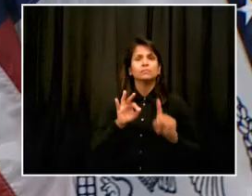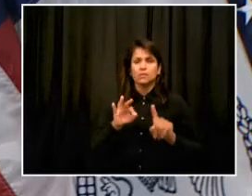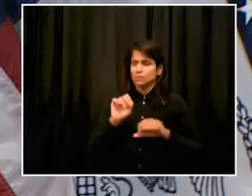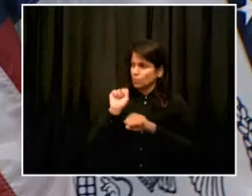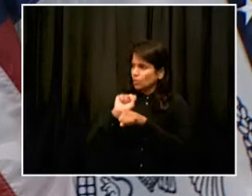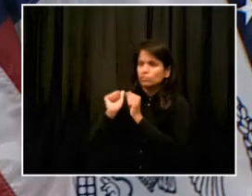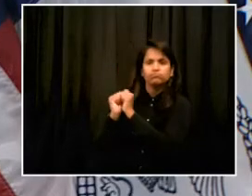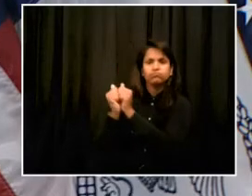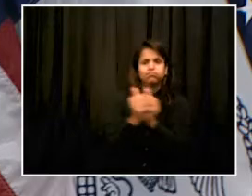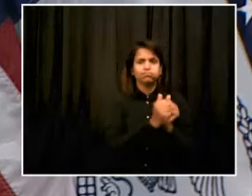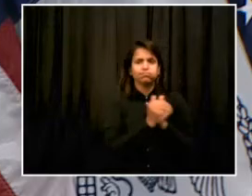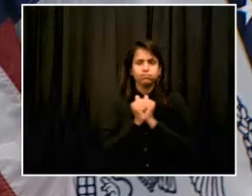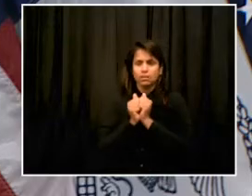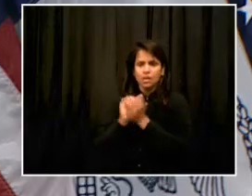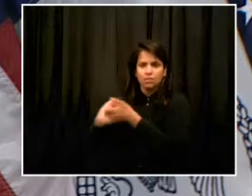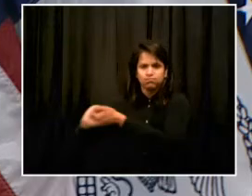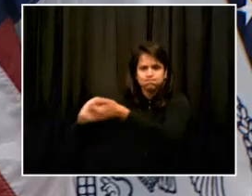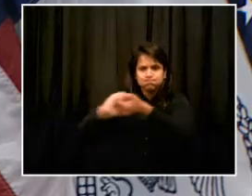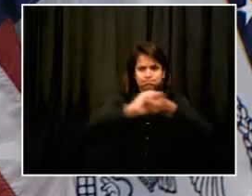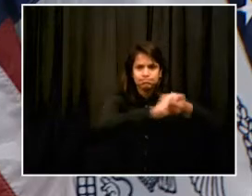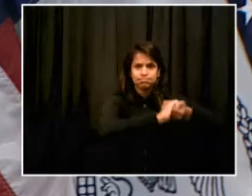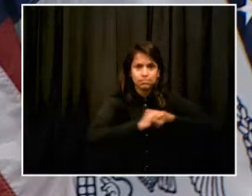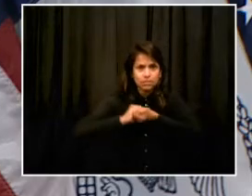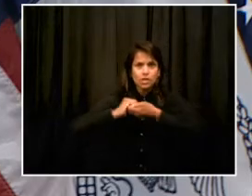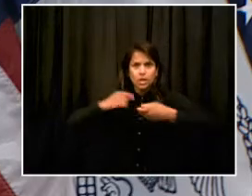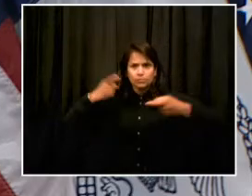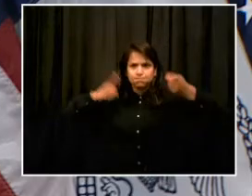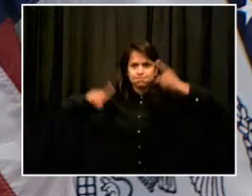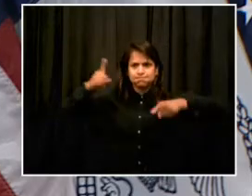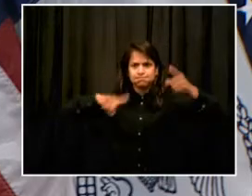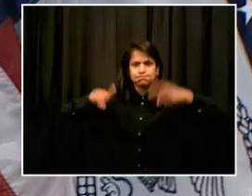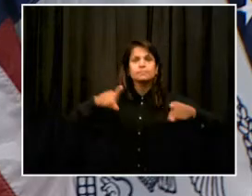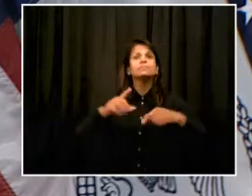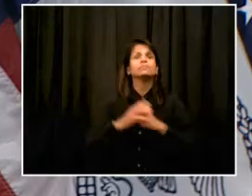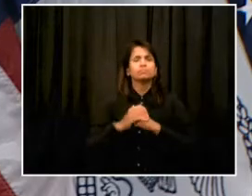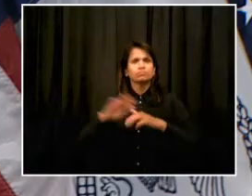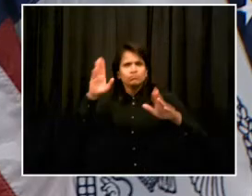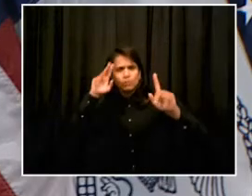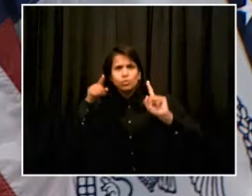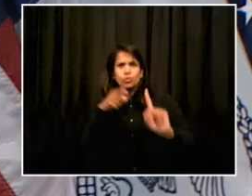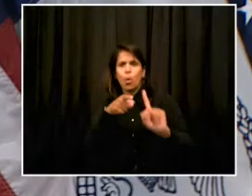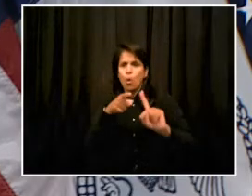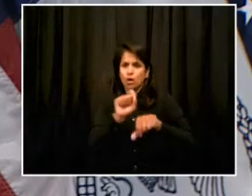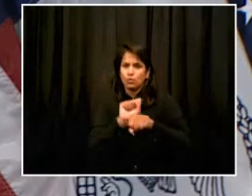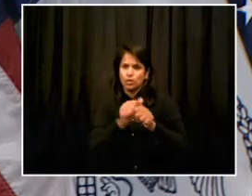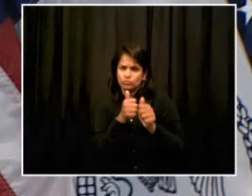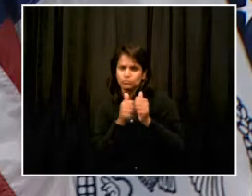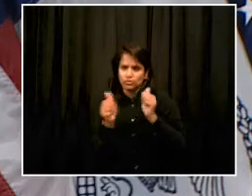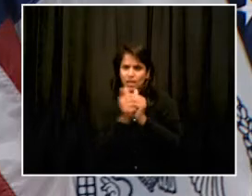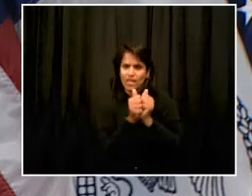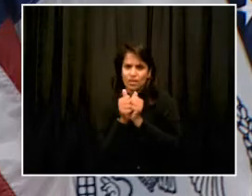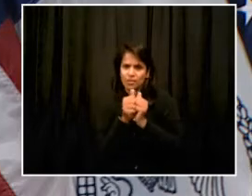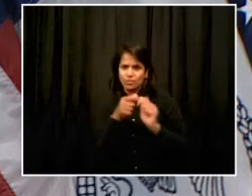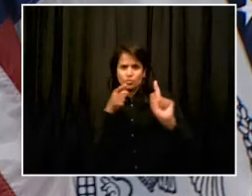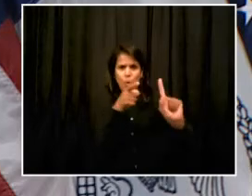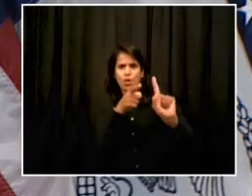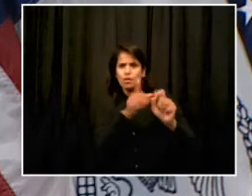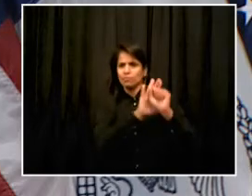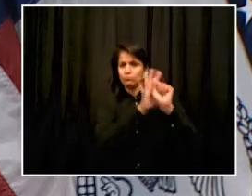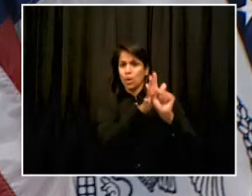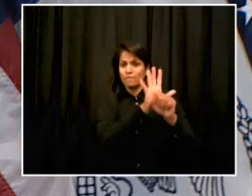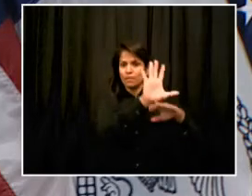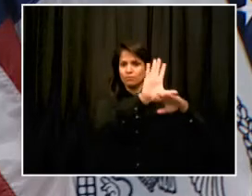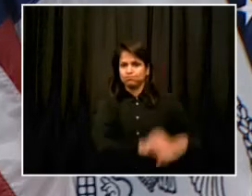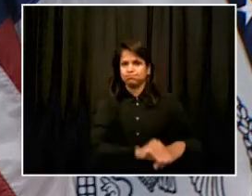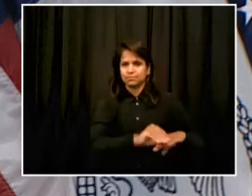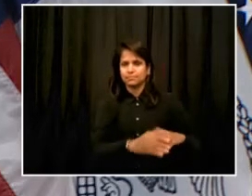do this work for the people of New York City. Go ahead, Emily. Mayor Blasio, I hear you, and of course you're underscoring the need for teamwork, especially